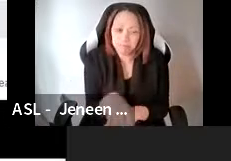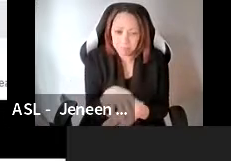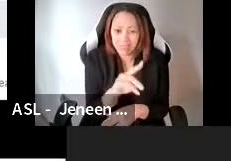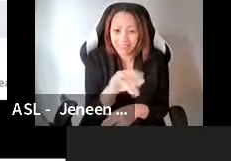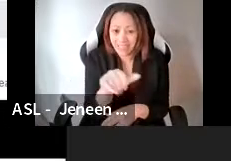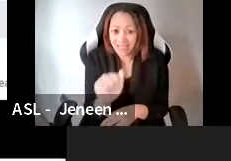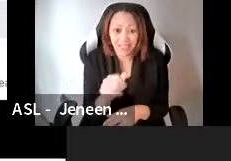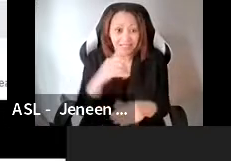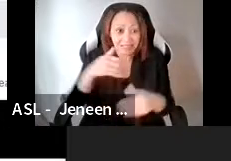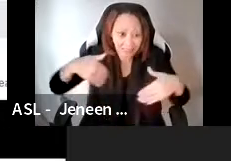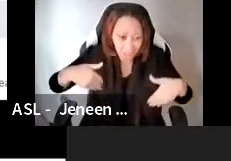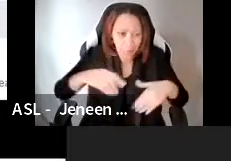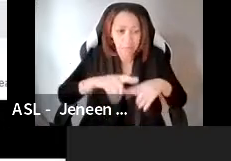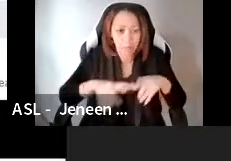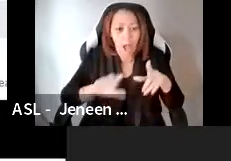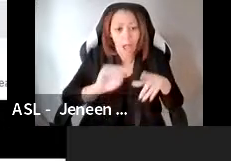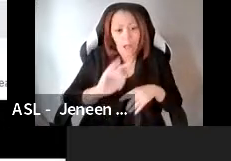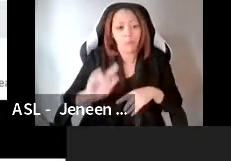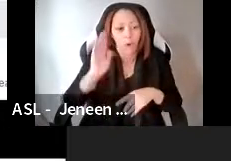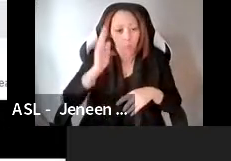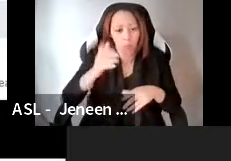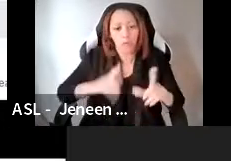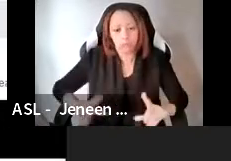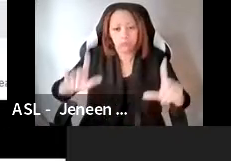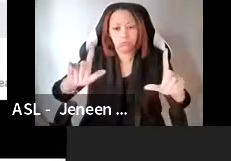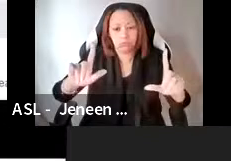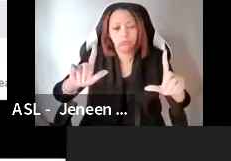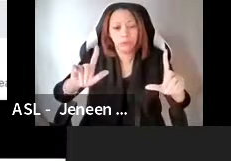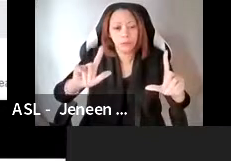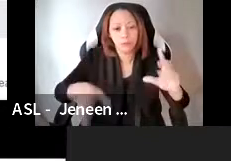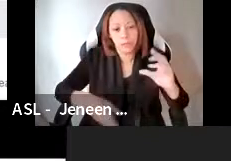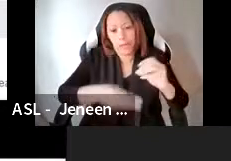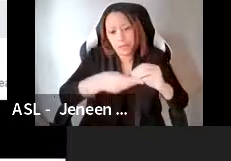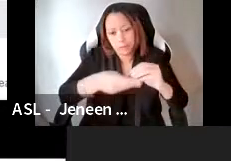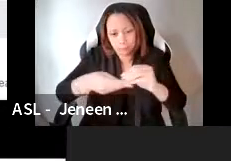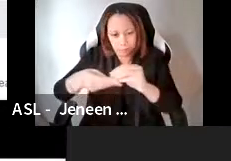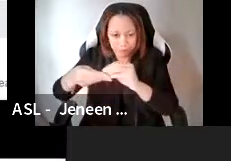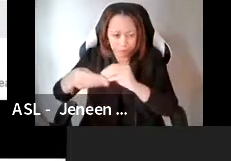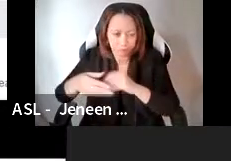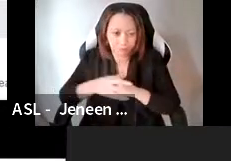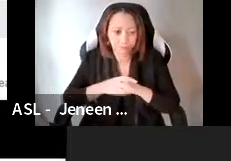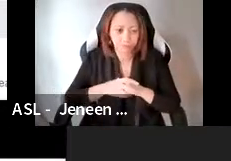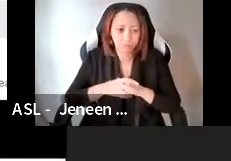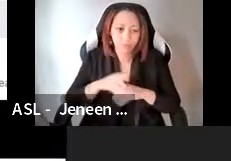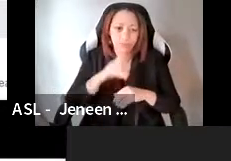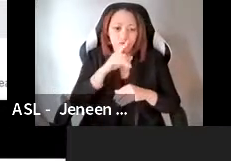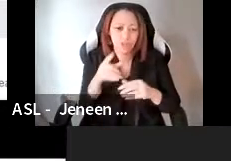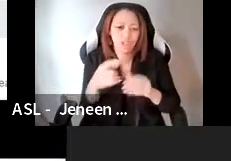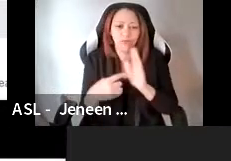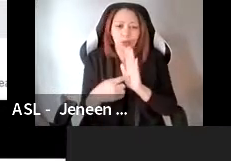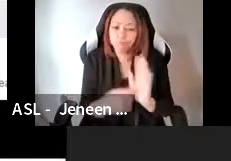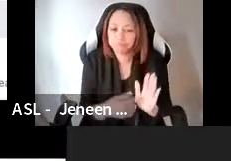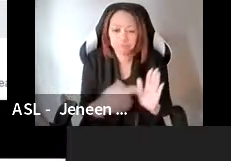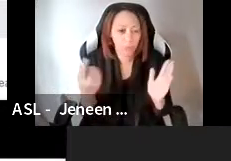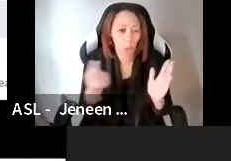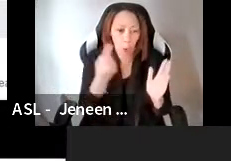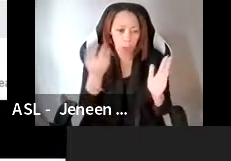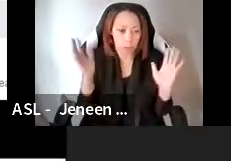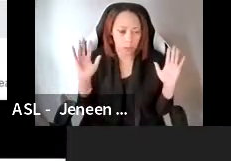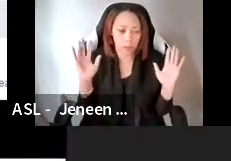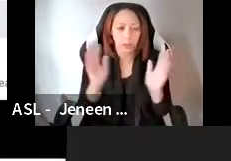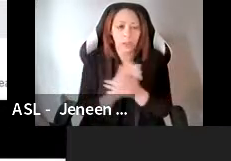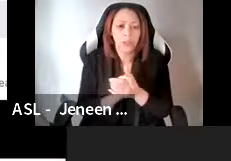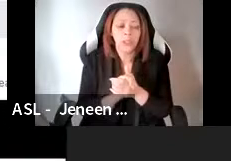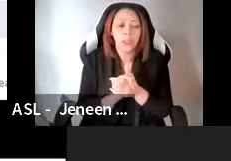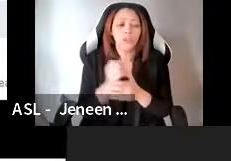the tool formally launches in April, it will, of course, have data in it. And this is really for demonstration purposes to give you a sense of what